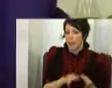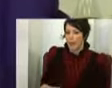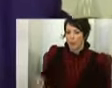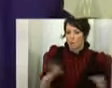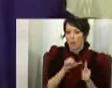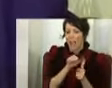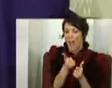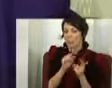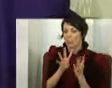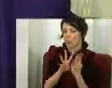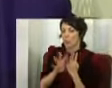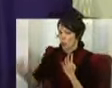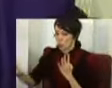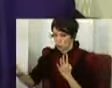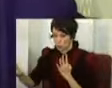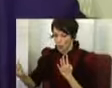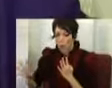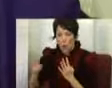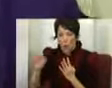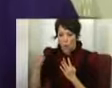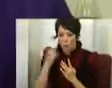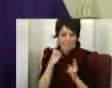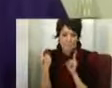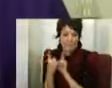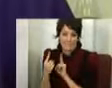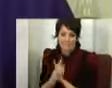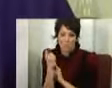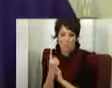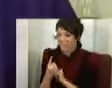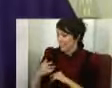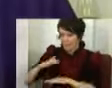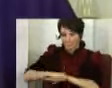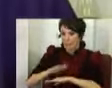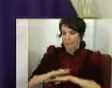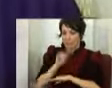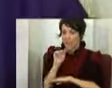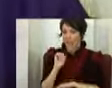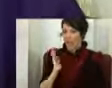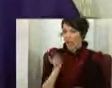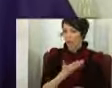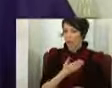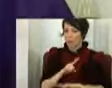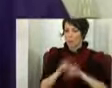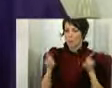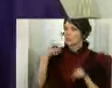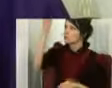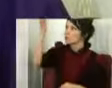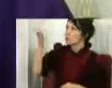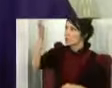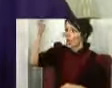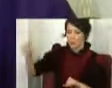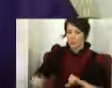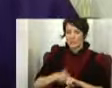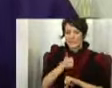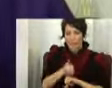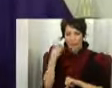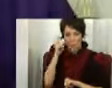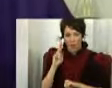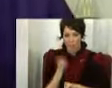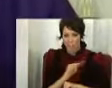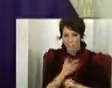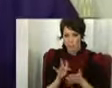day. But know that this table does not belong to us. It belongs to the one who set it for us, Jesus